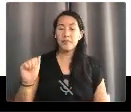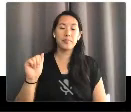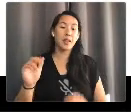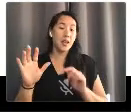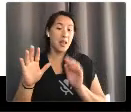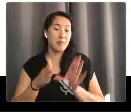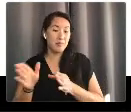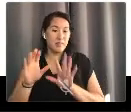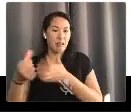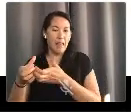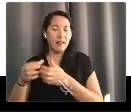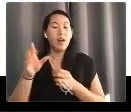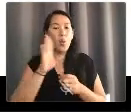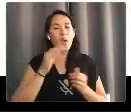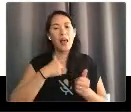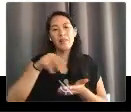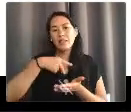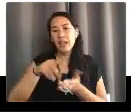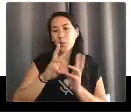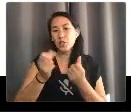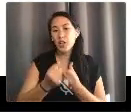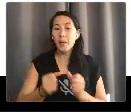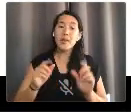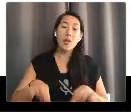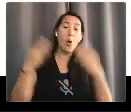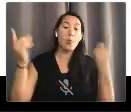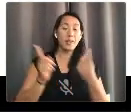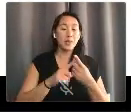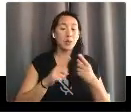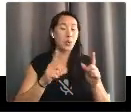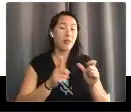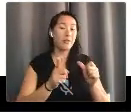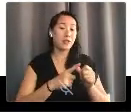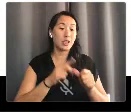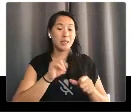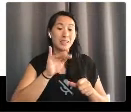Elders dance workshop, which is open to First Nations elders Australia-wide.